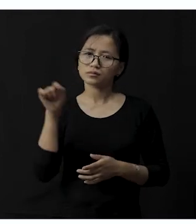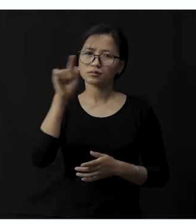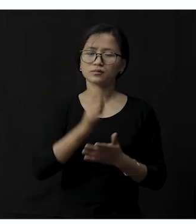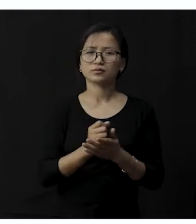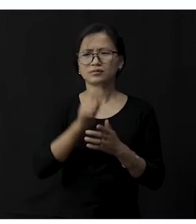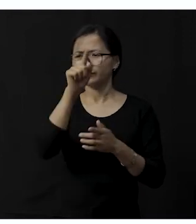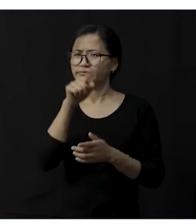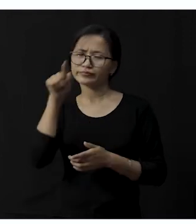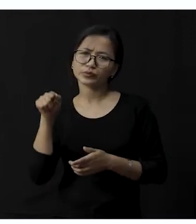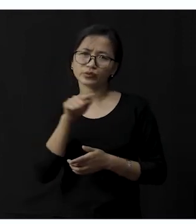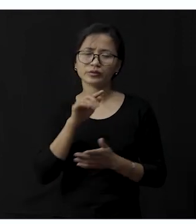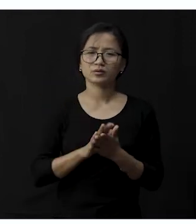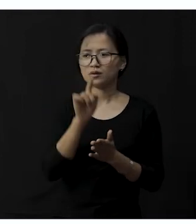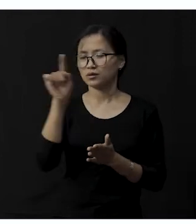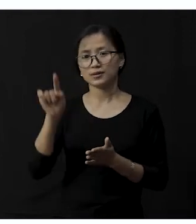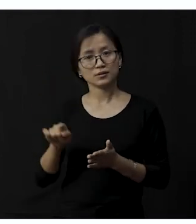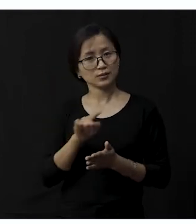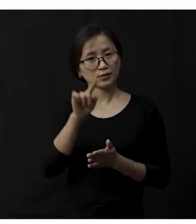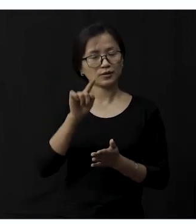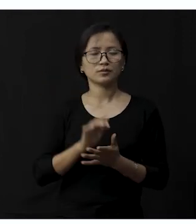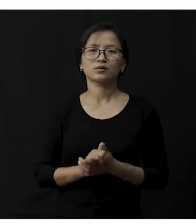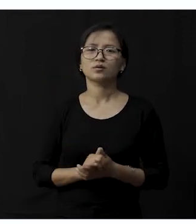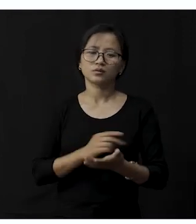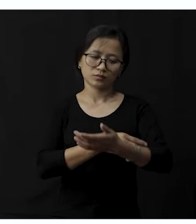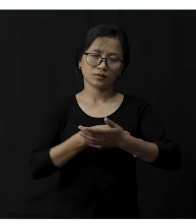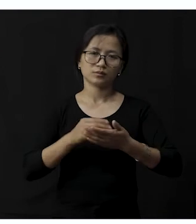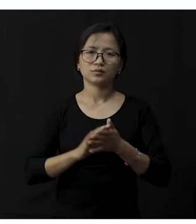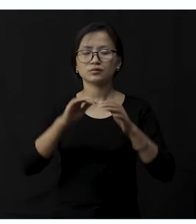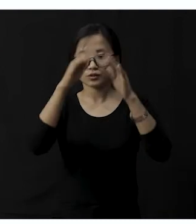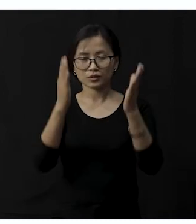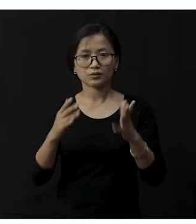or a square, all these names of shapes are your